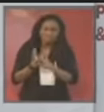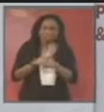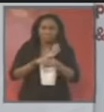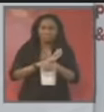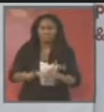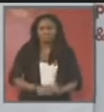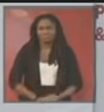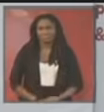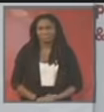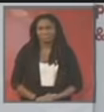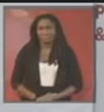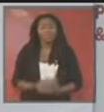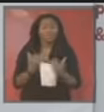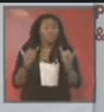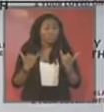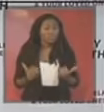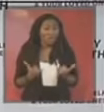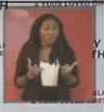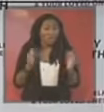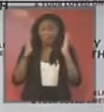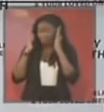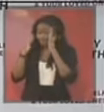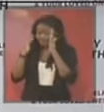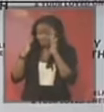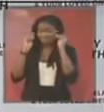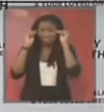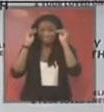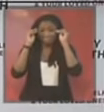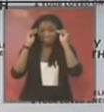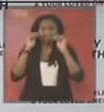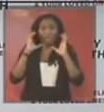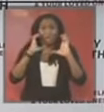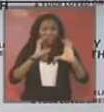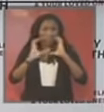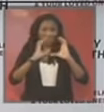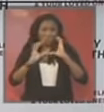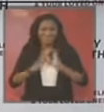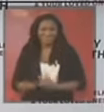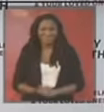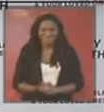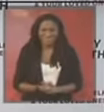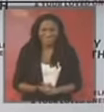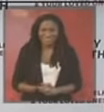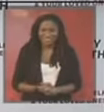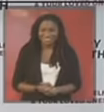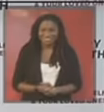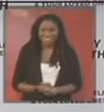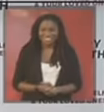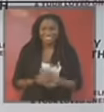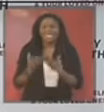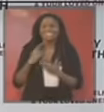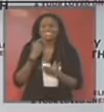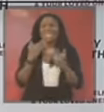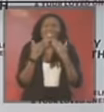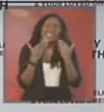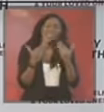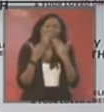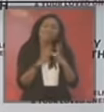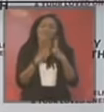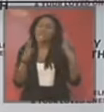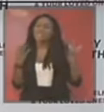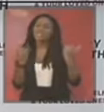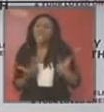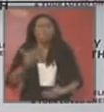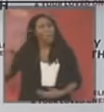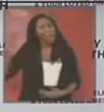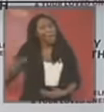virus. With that, I'll turn you back over to Ms. Alcantara. Thank you very much, Dr. Heinz. And it is my pleasure to welcome for the